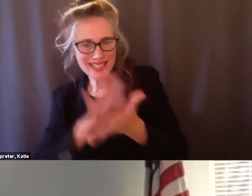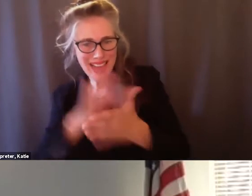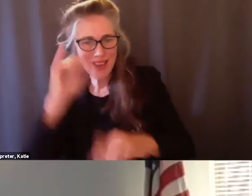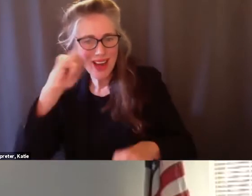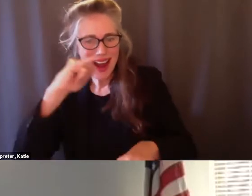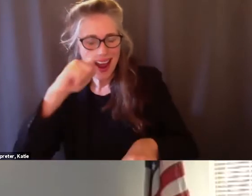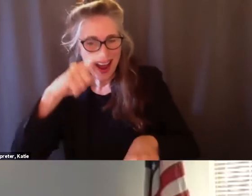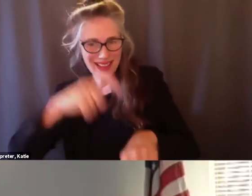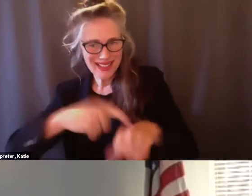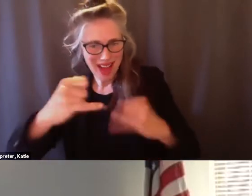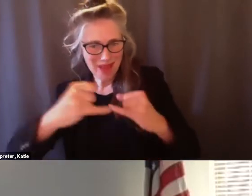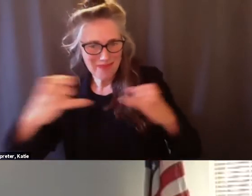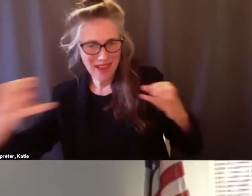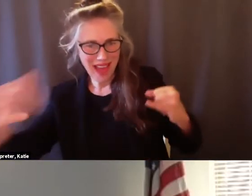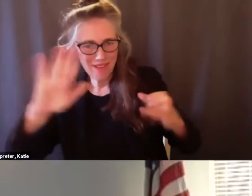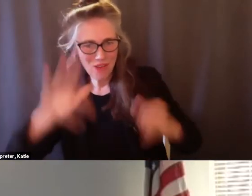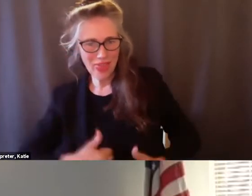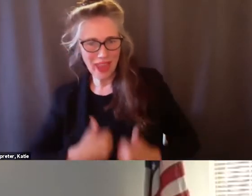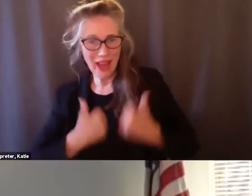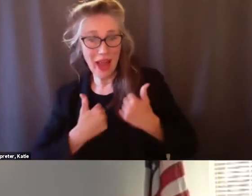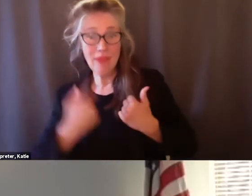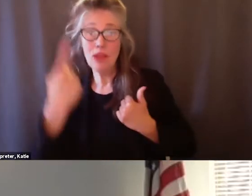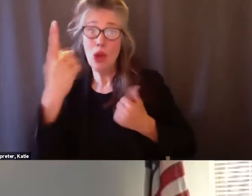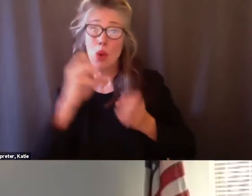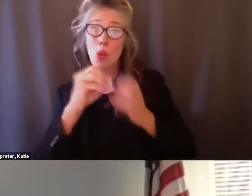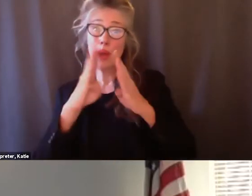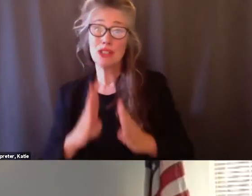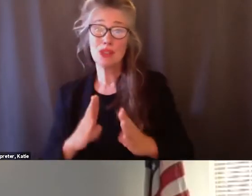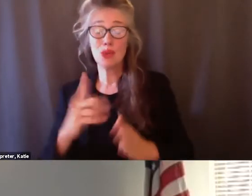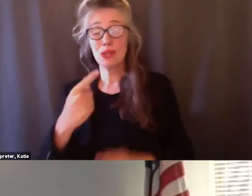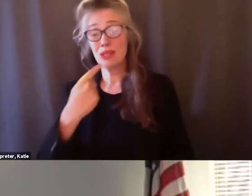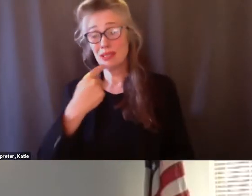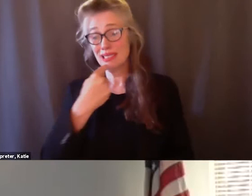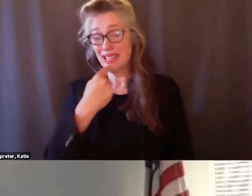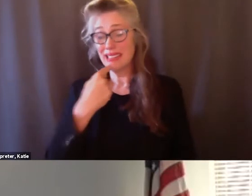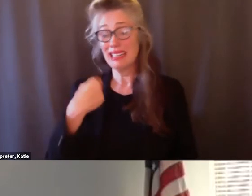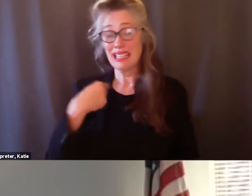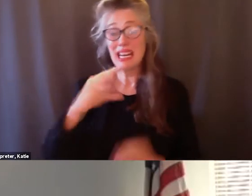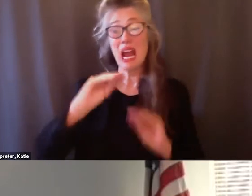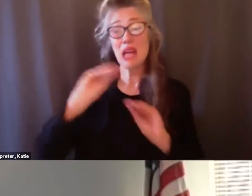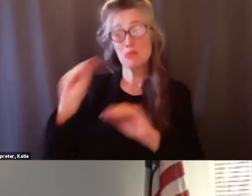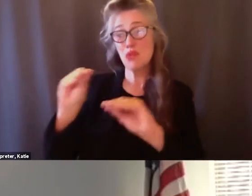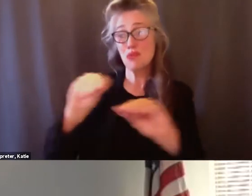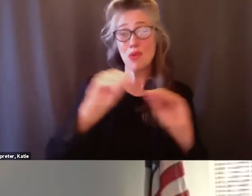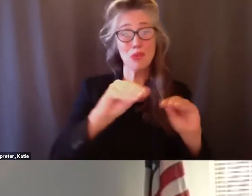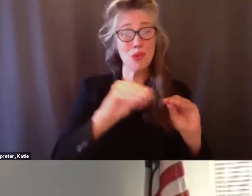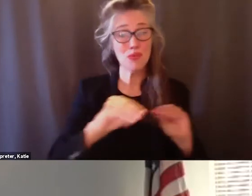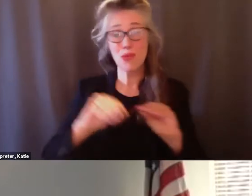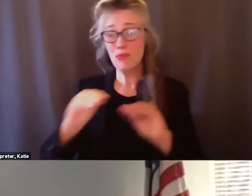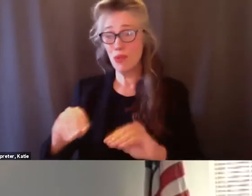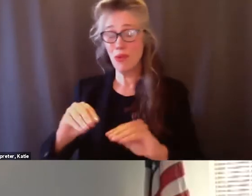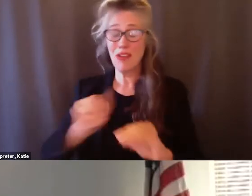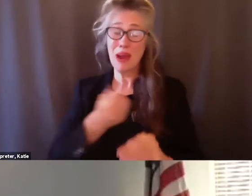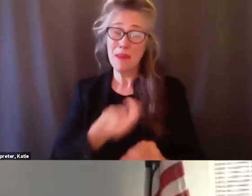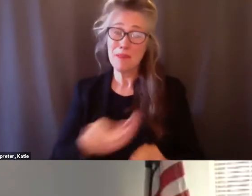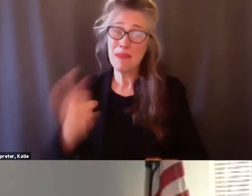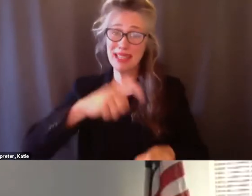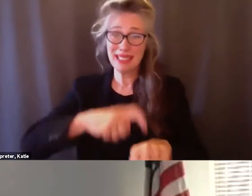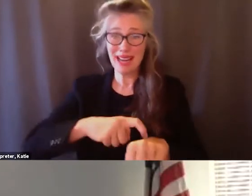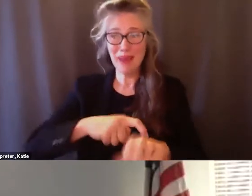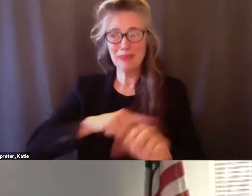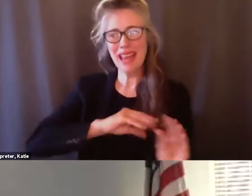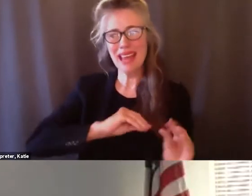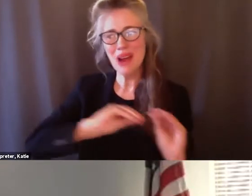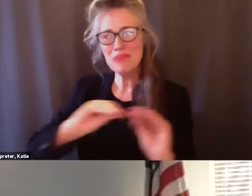of the students was saying how he had moved several times within the community, is now closer to the school, and you could see the